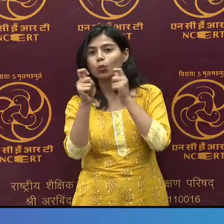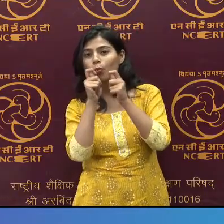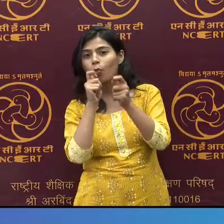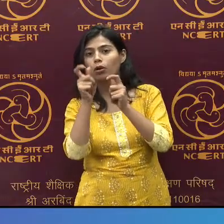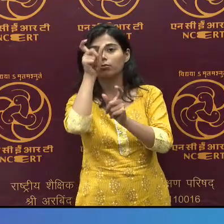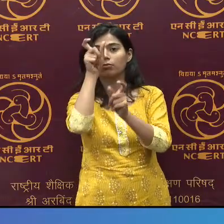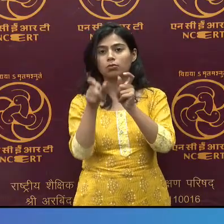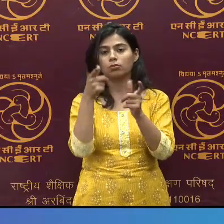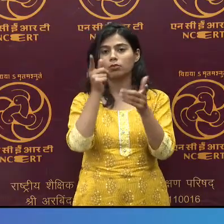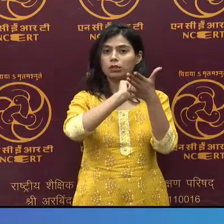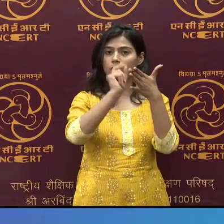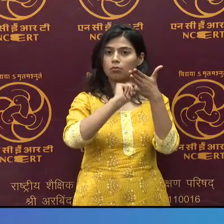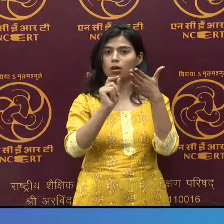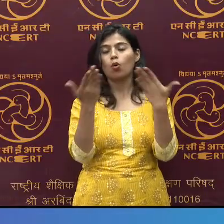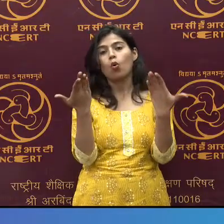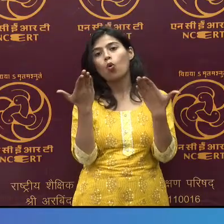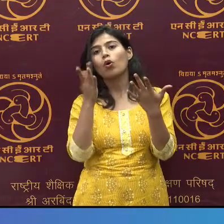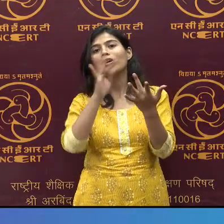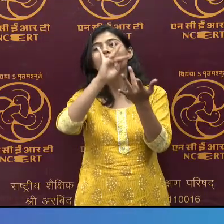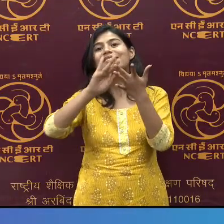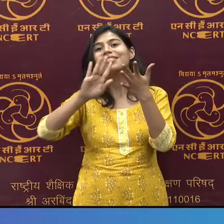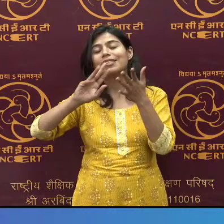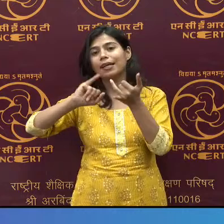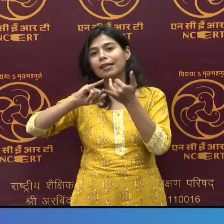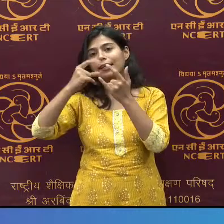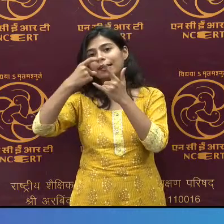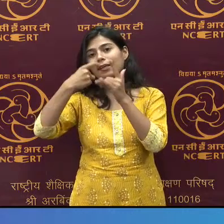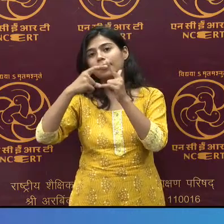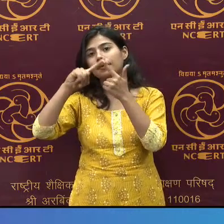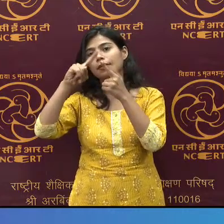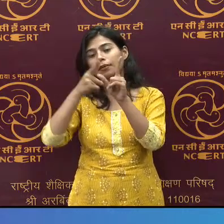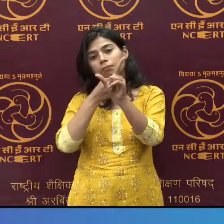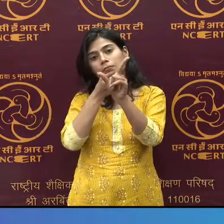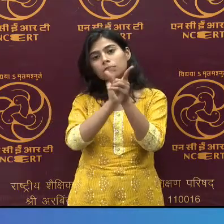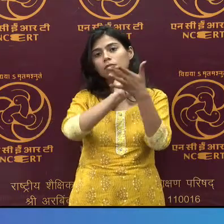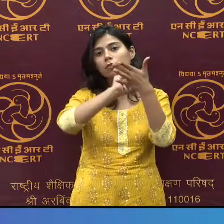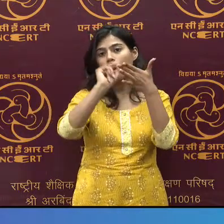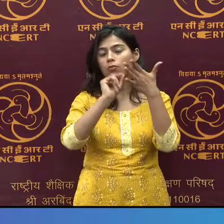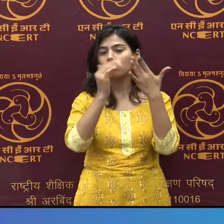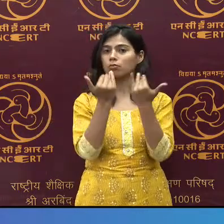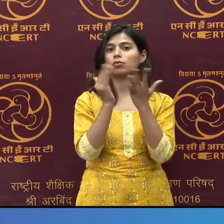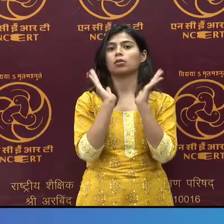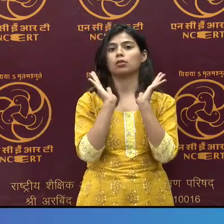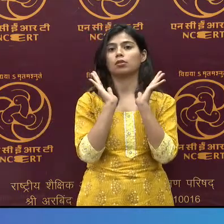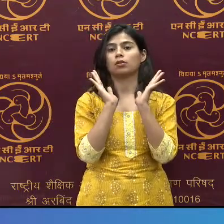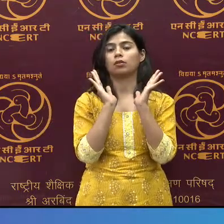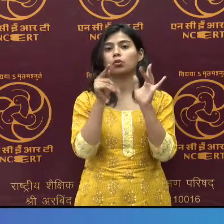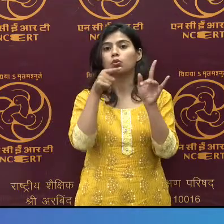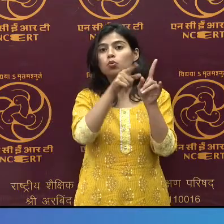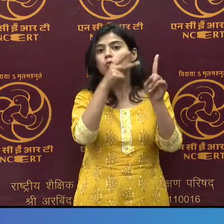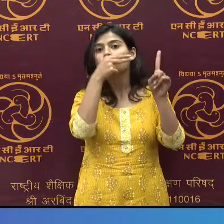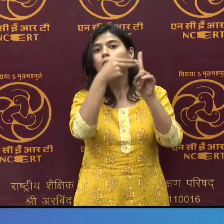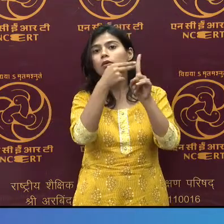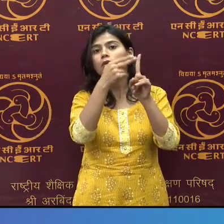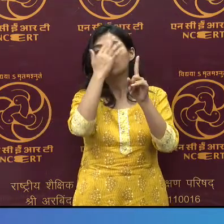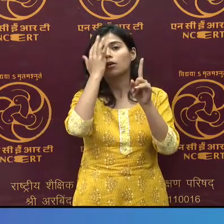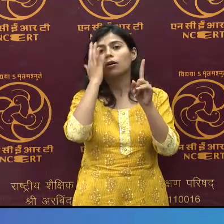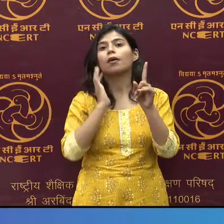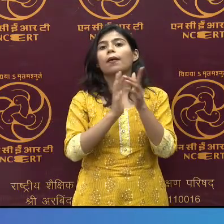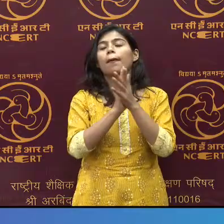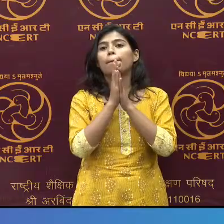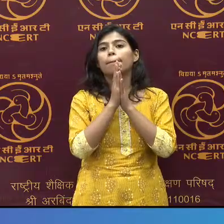be secretaries or somebody who is actually a part of that particular event who is writing. That's so, they will mention